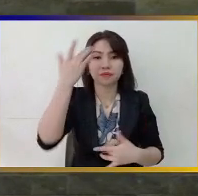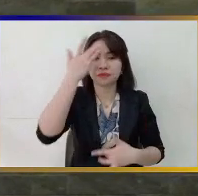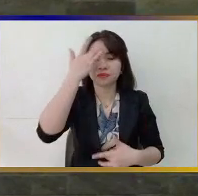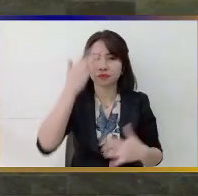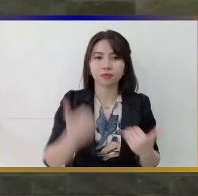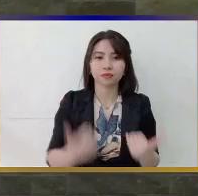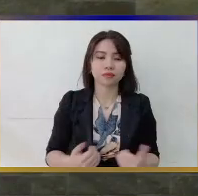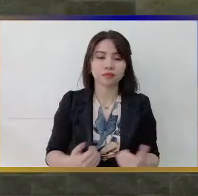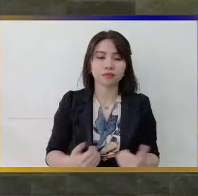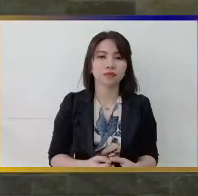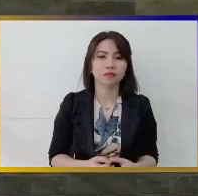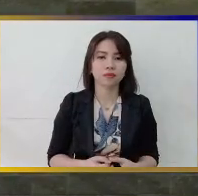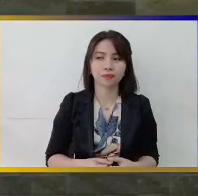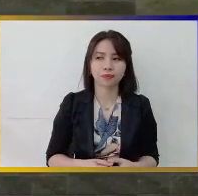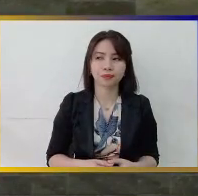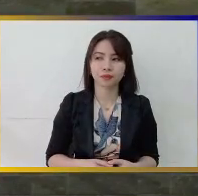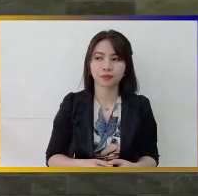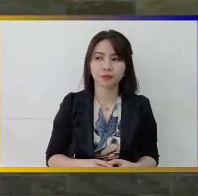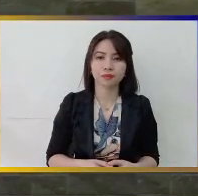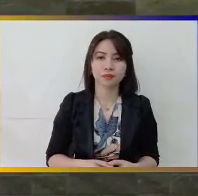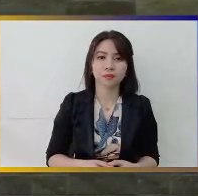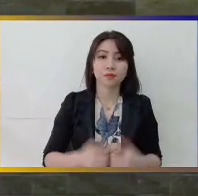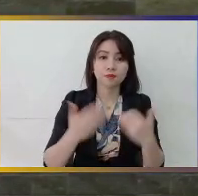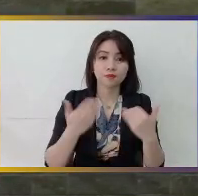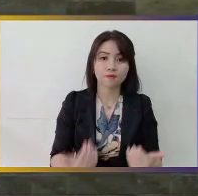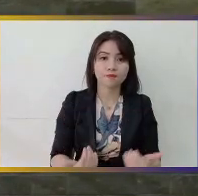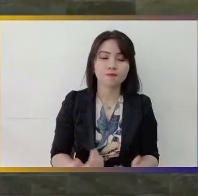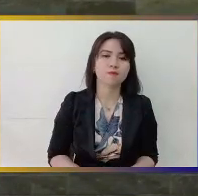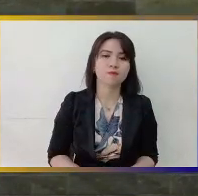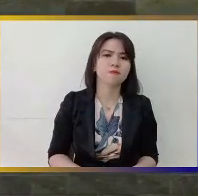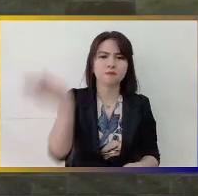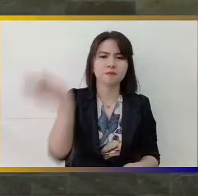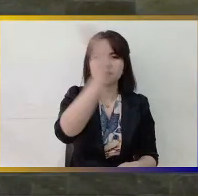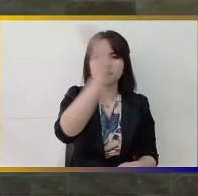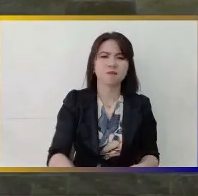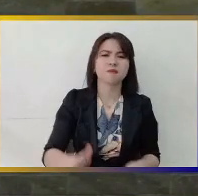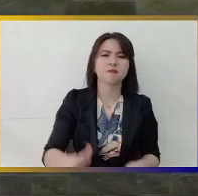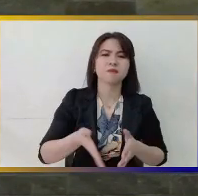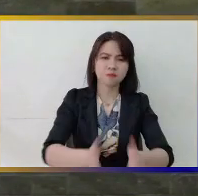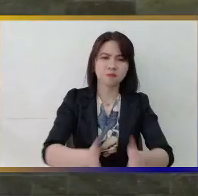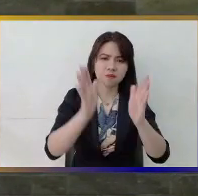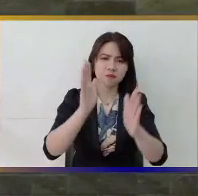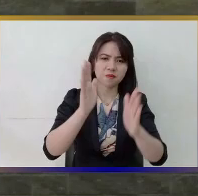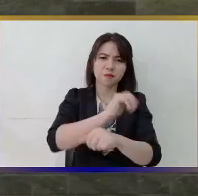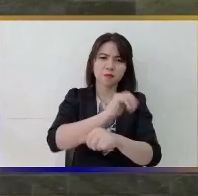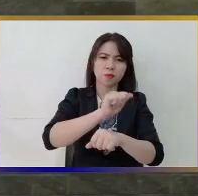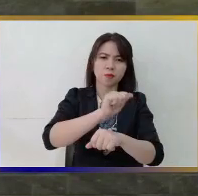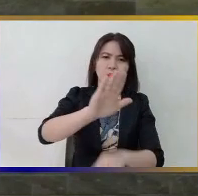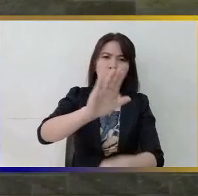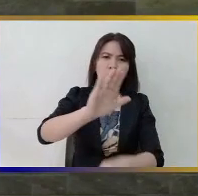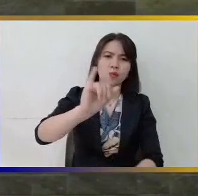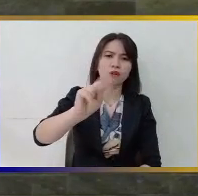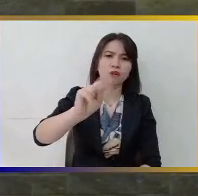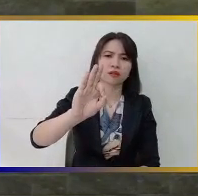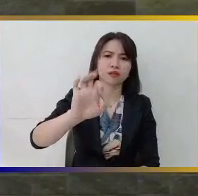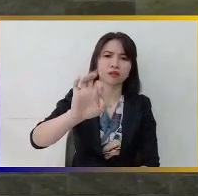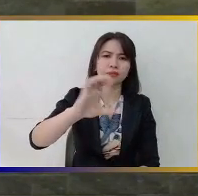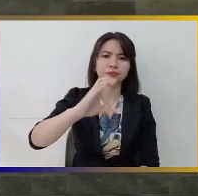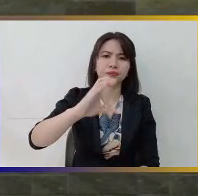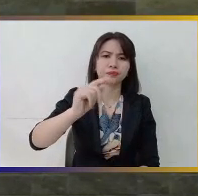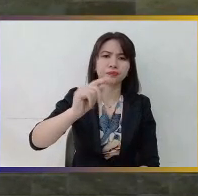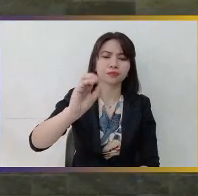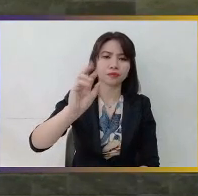the infection track you into thinking that you are what you go through.